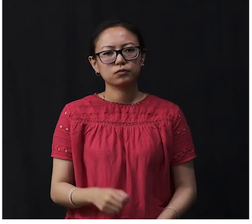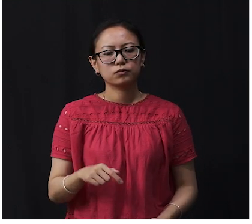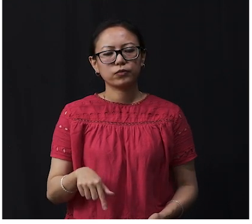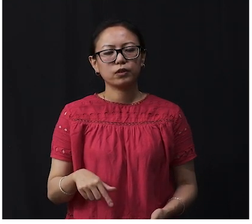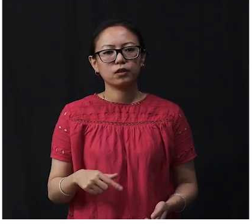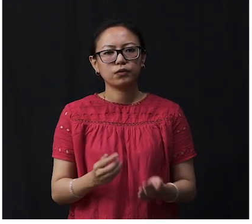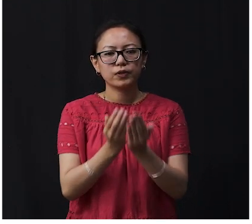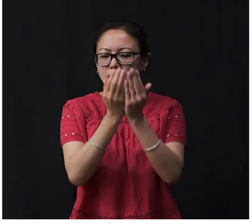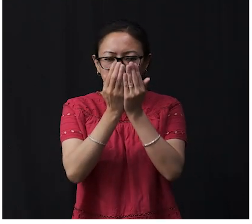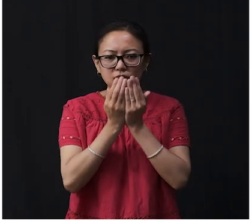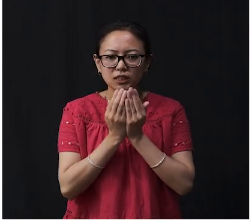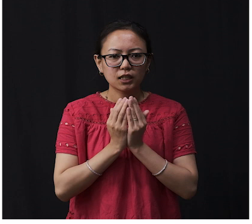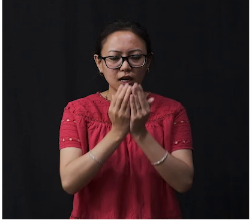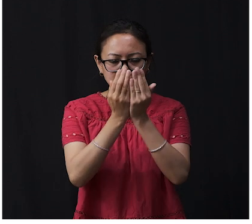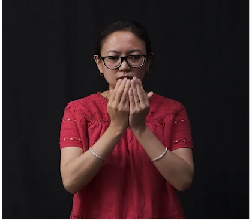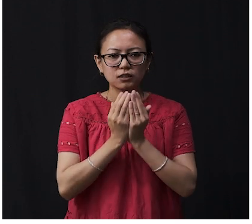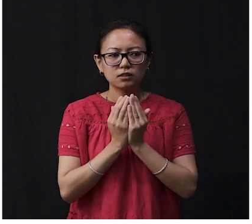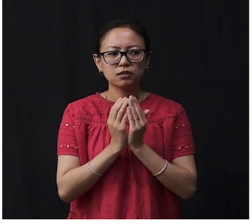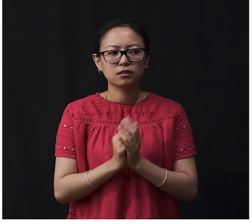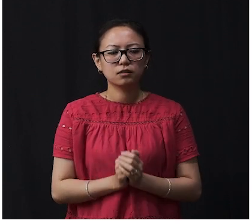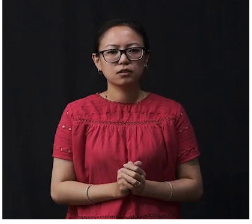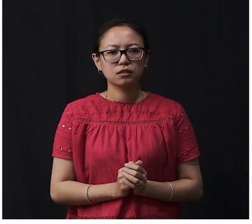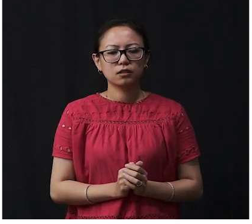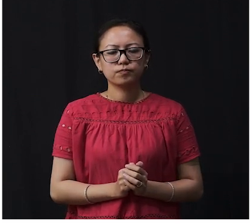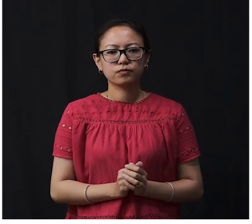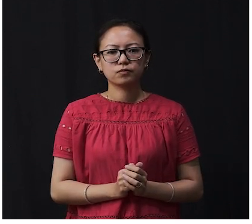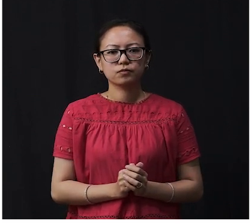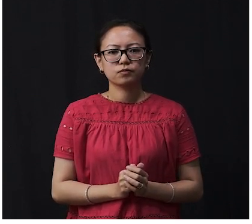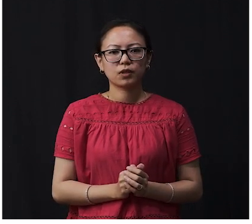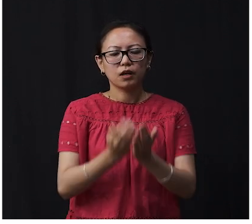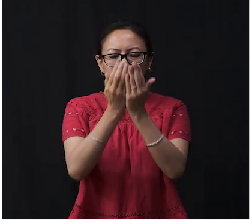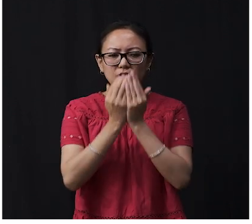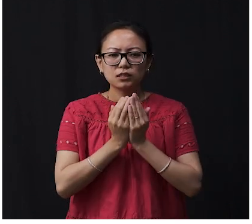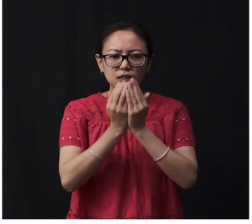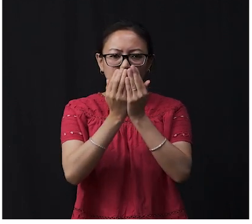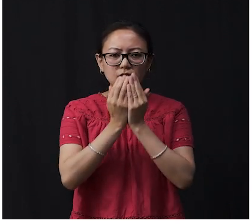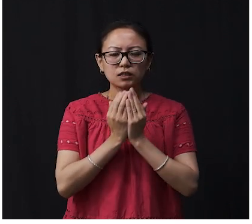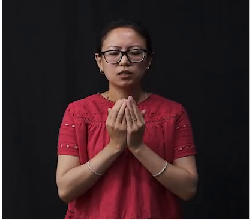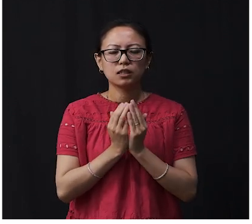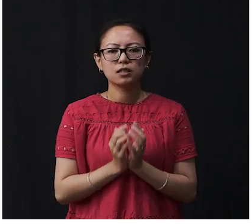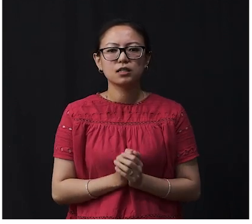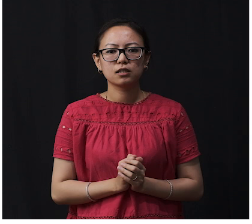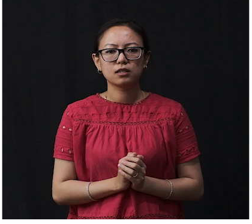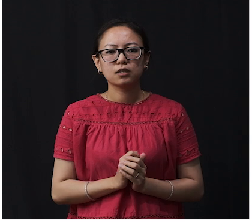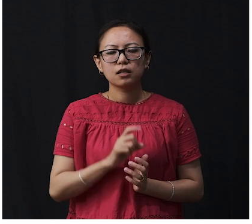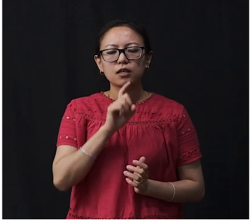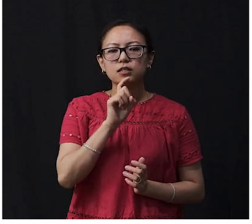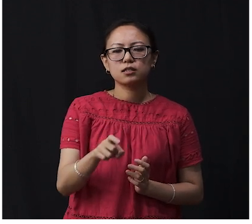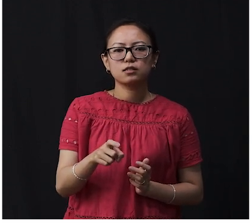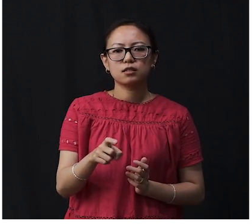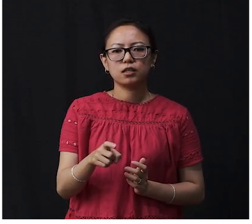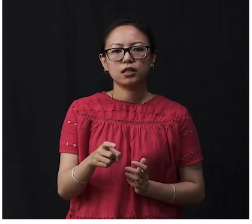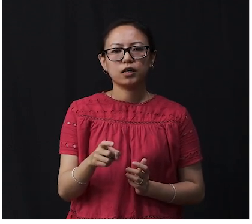is a squirrel. The squirrel said, I shall use mine to warm my back during